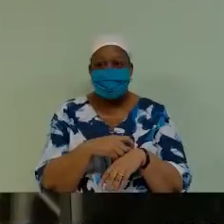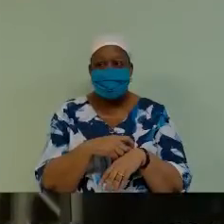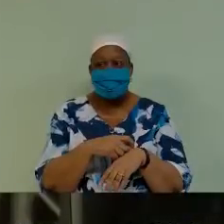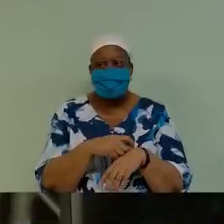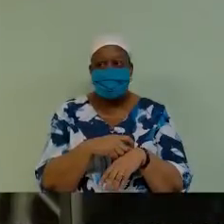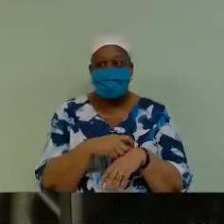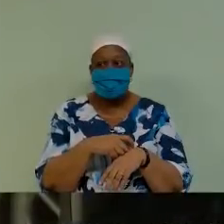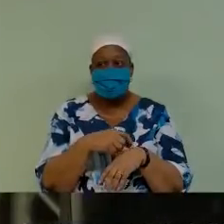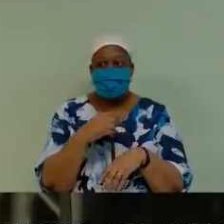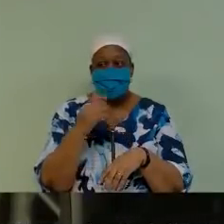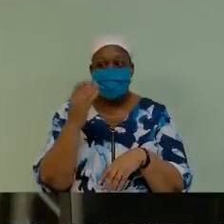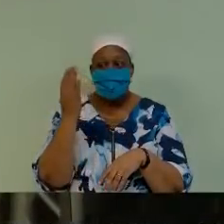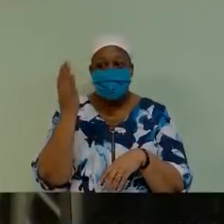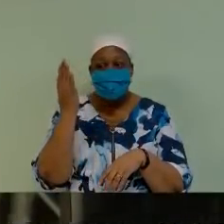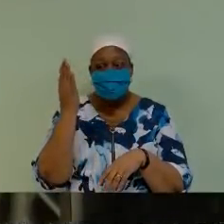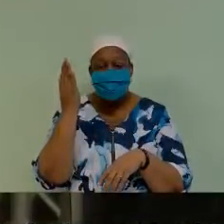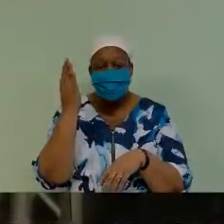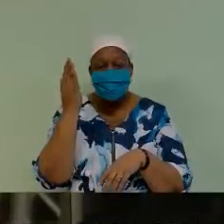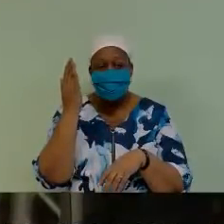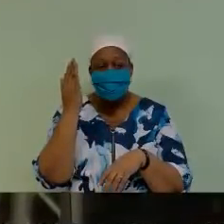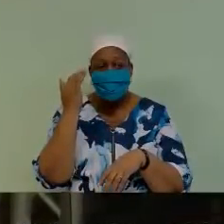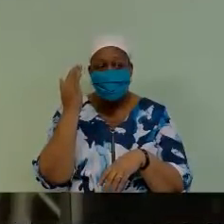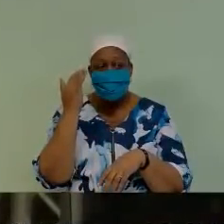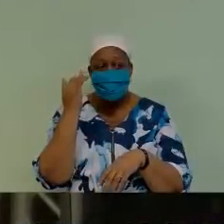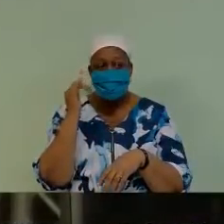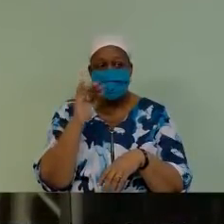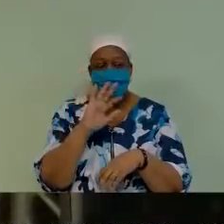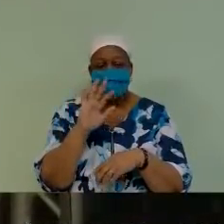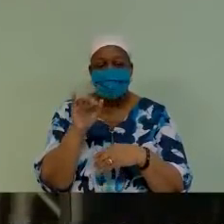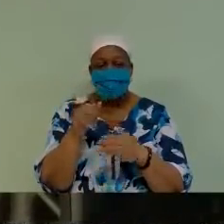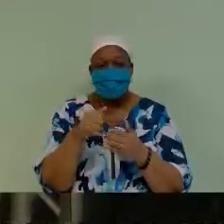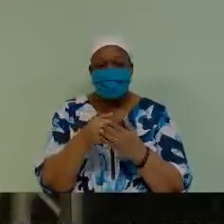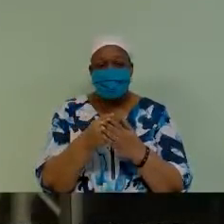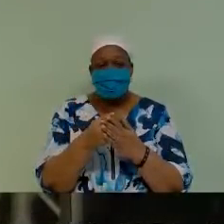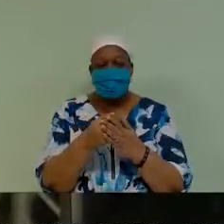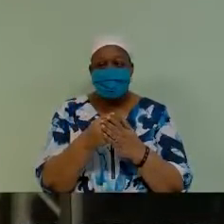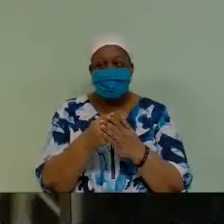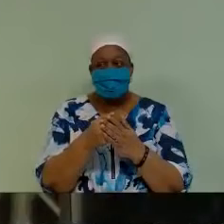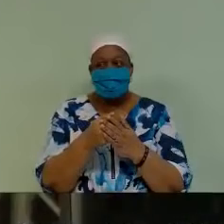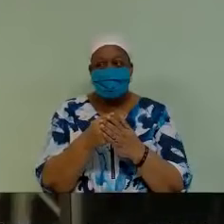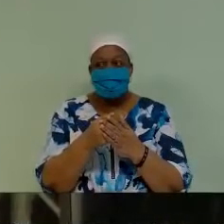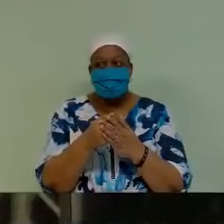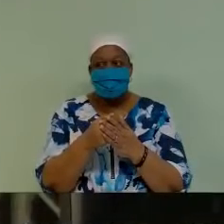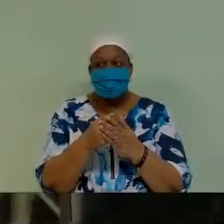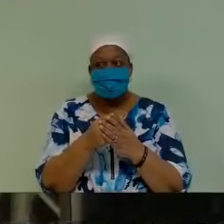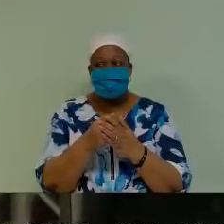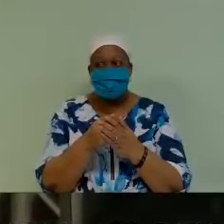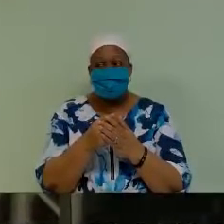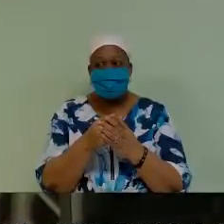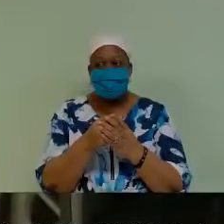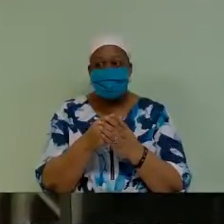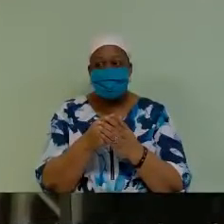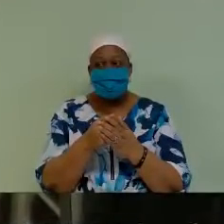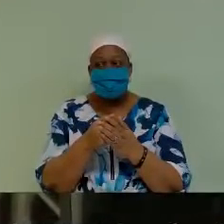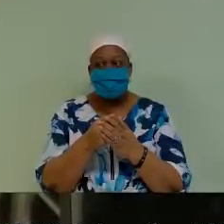now until the borders are opened or until there is another